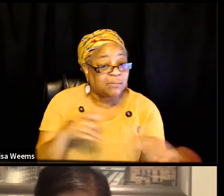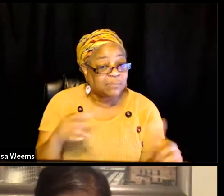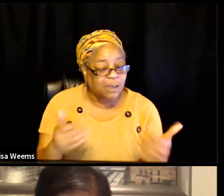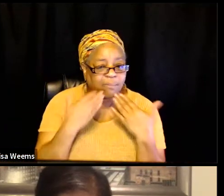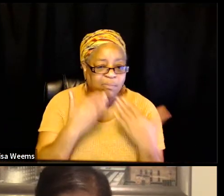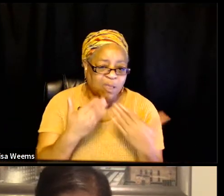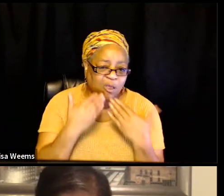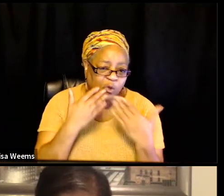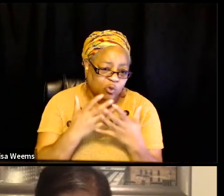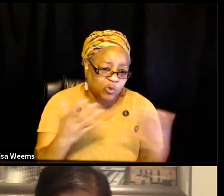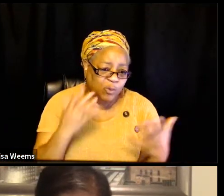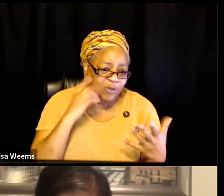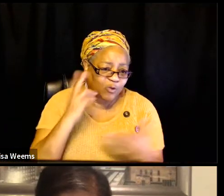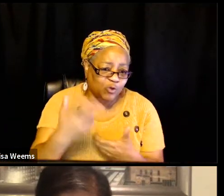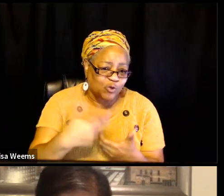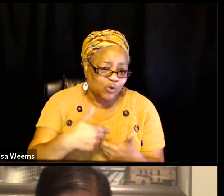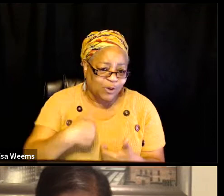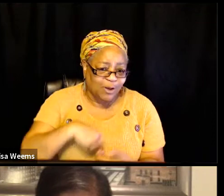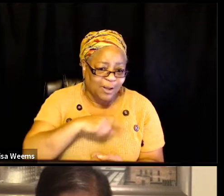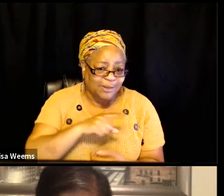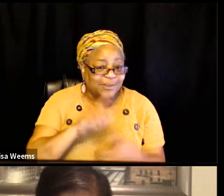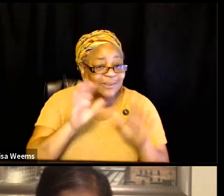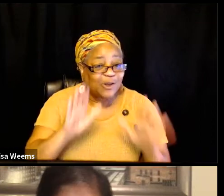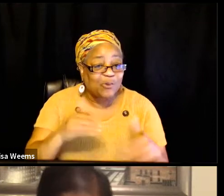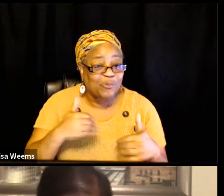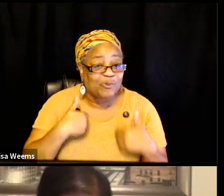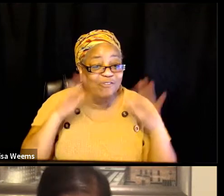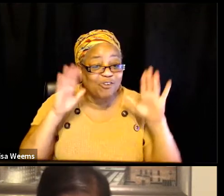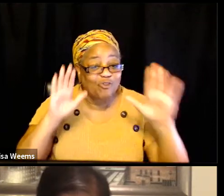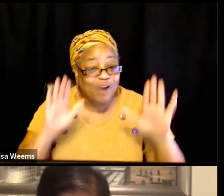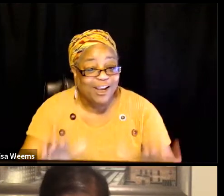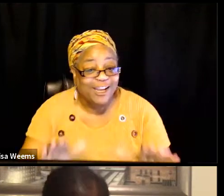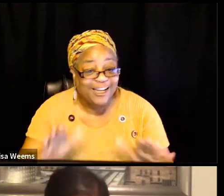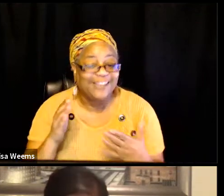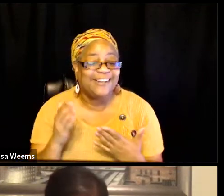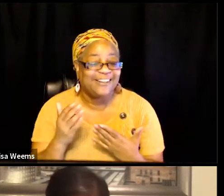for joining us all, and I hope that you have a great evening. Thank you so much.